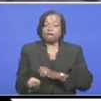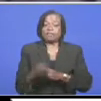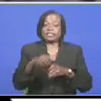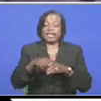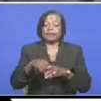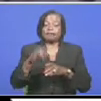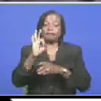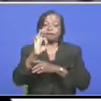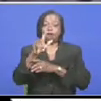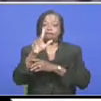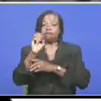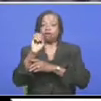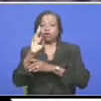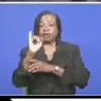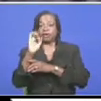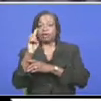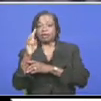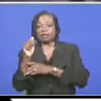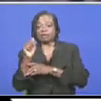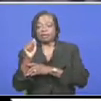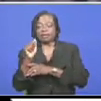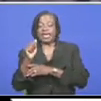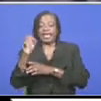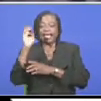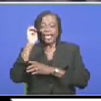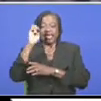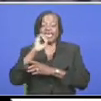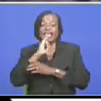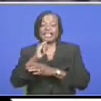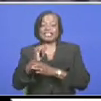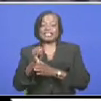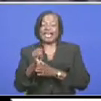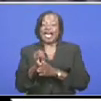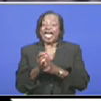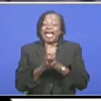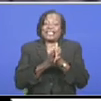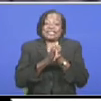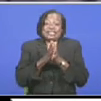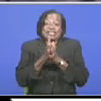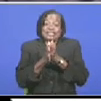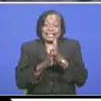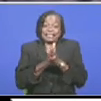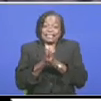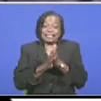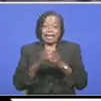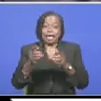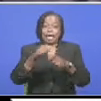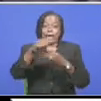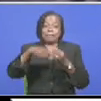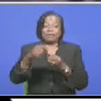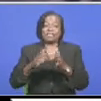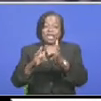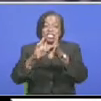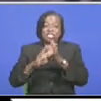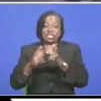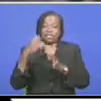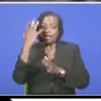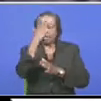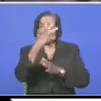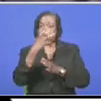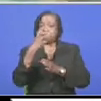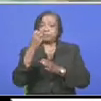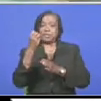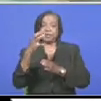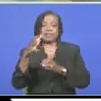lot of cross promotions with him, and he is ecstatic with just the condition, the beauty, and every single aspect